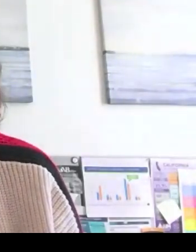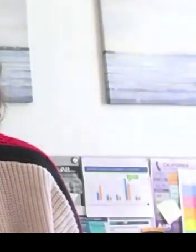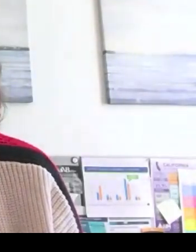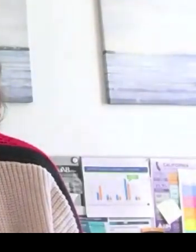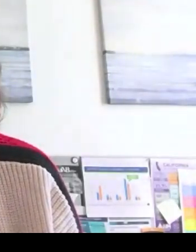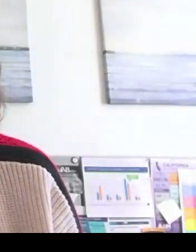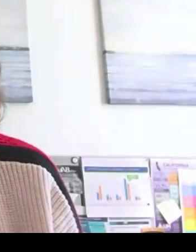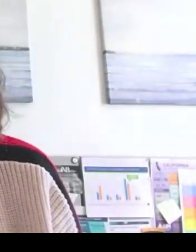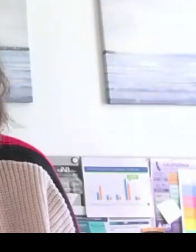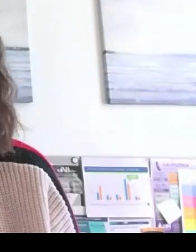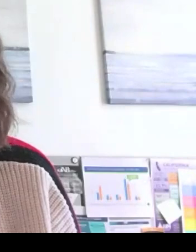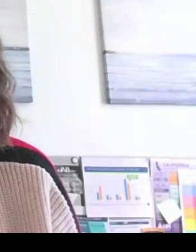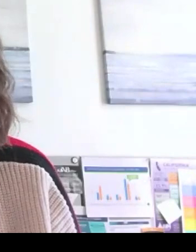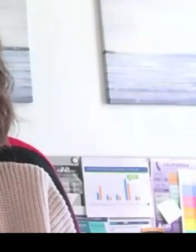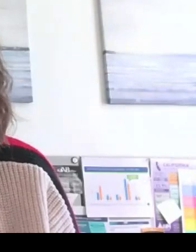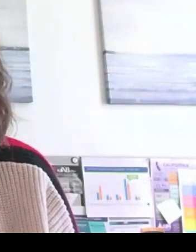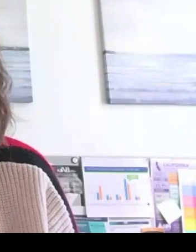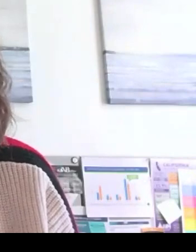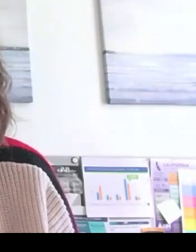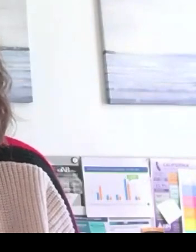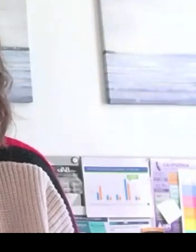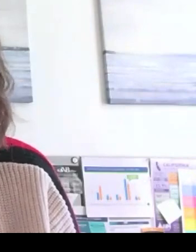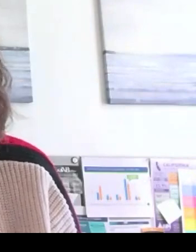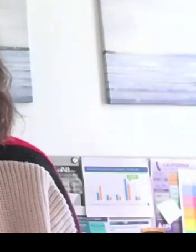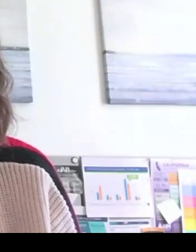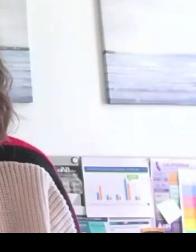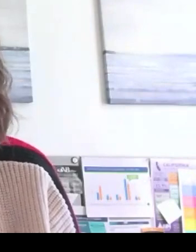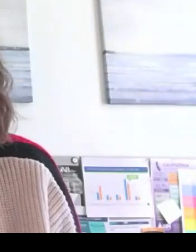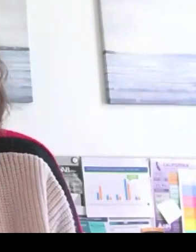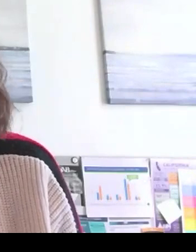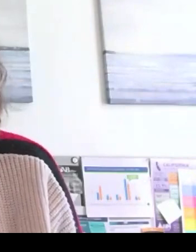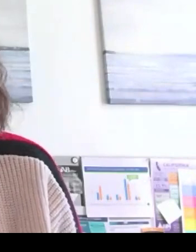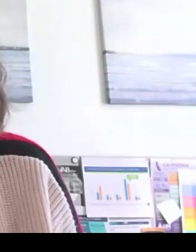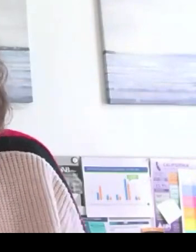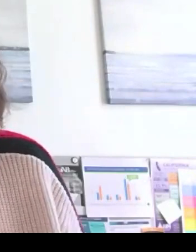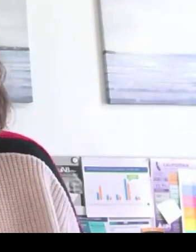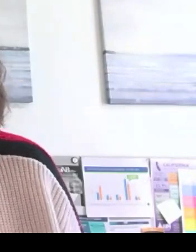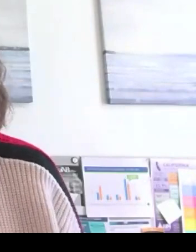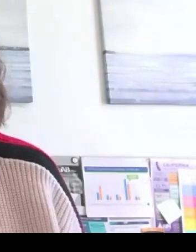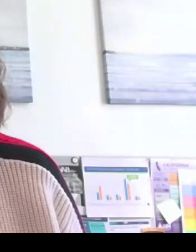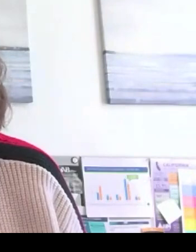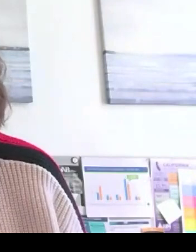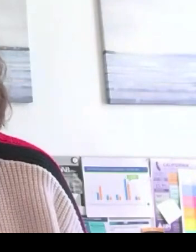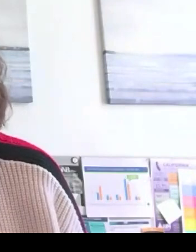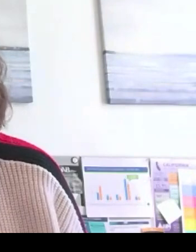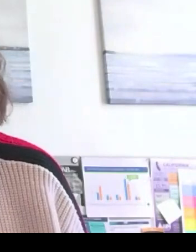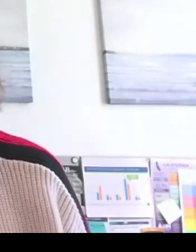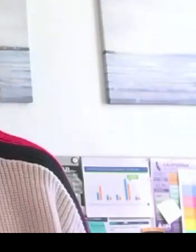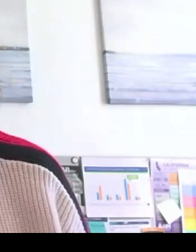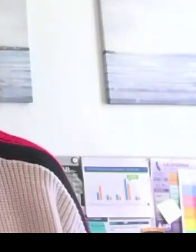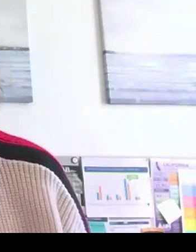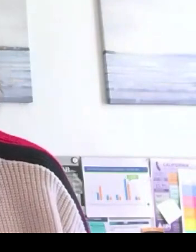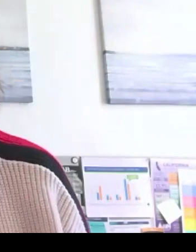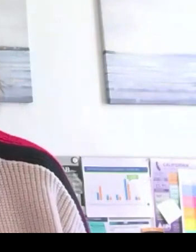on to the governor that we're so grateful he signed the bill relative to this commission. And for me, it was so important